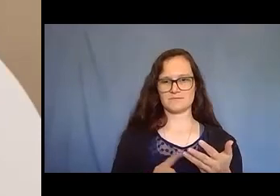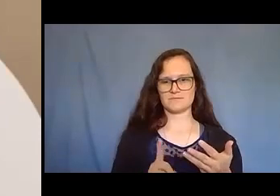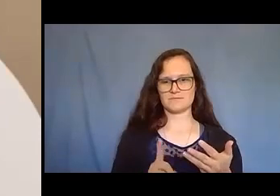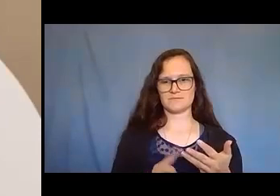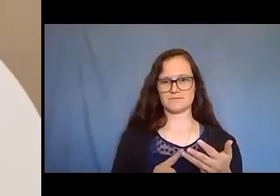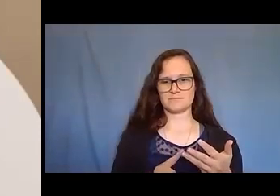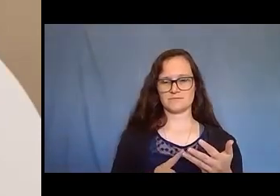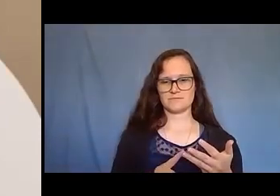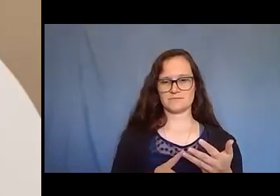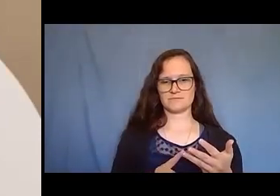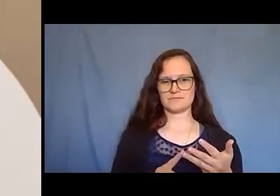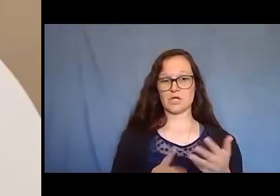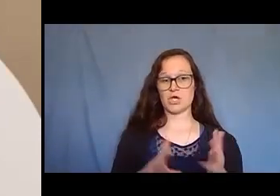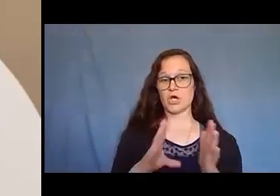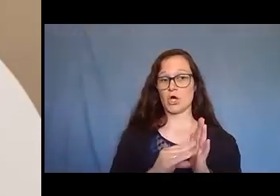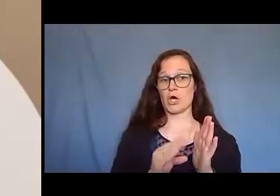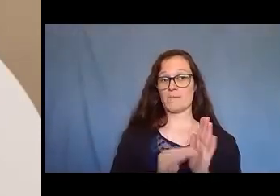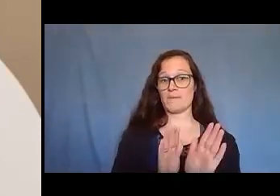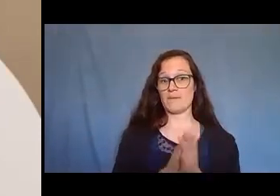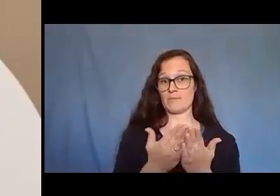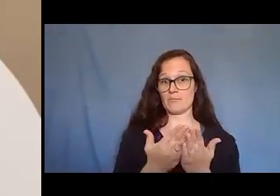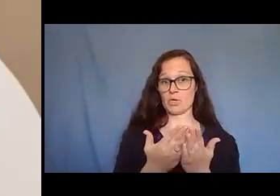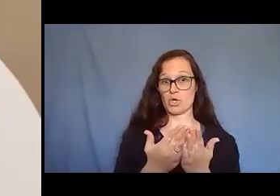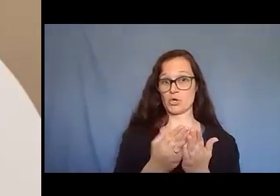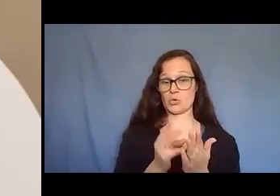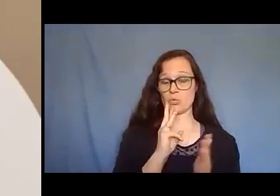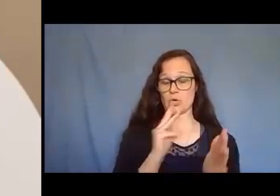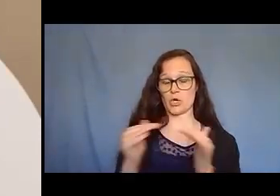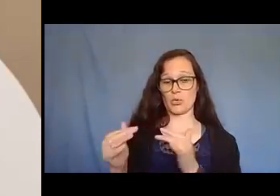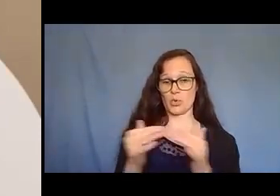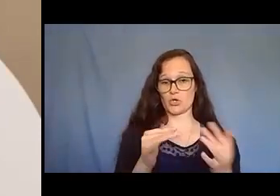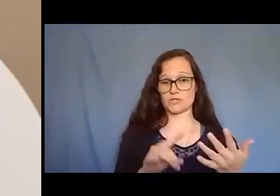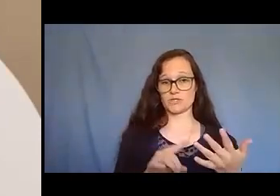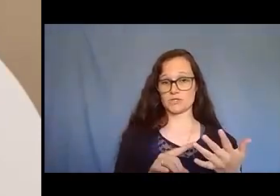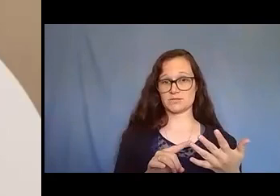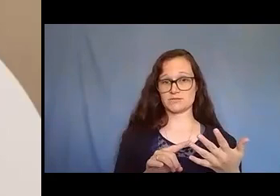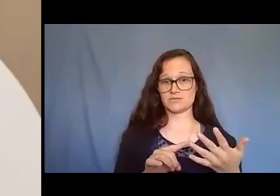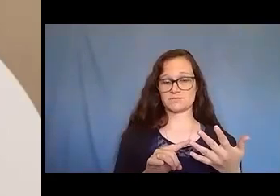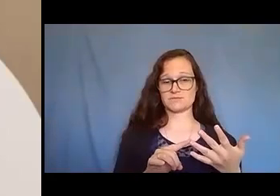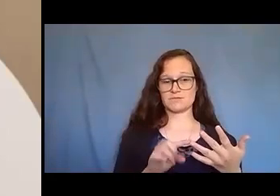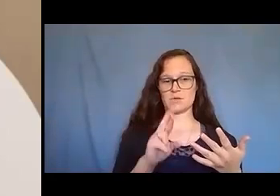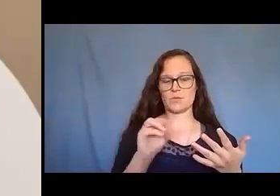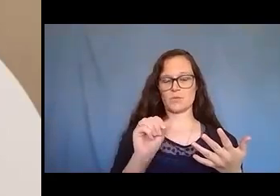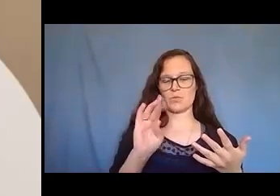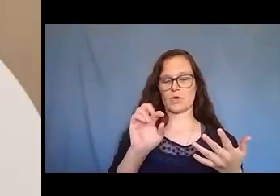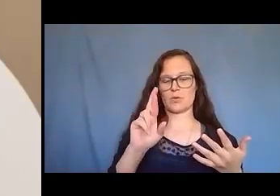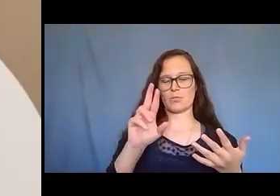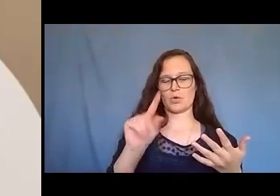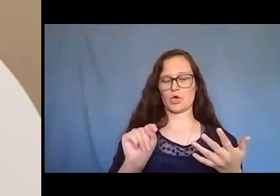The copy of Water Wars will go to Robert Gomez.